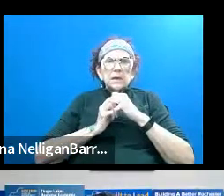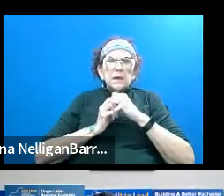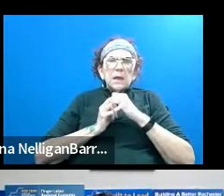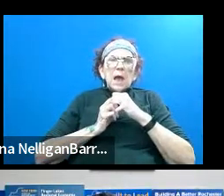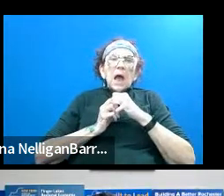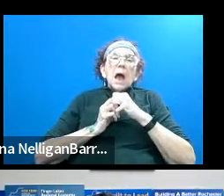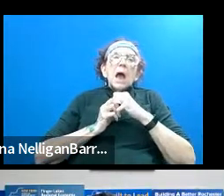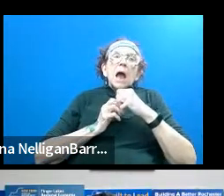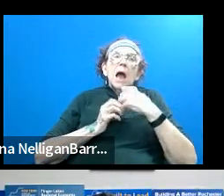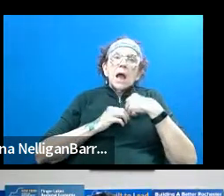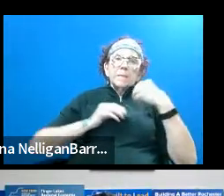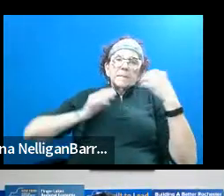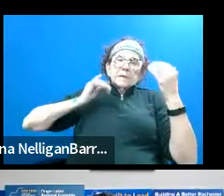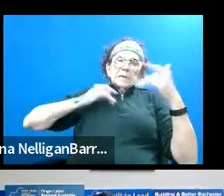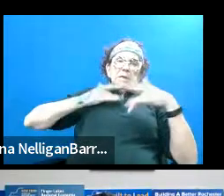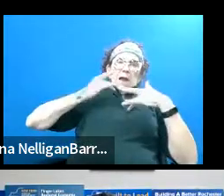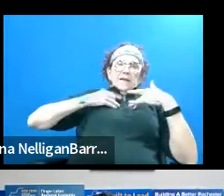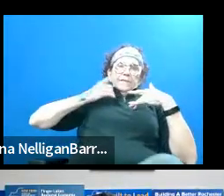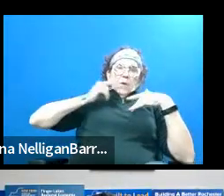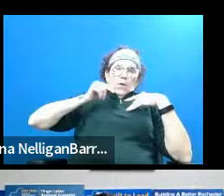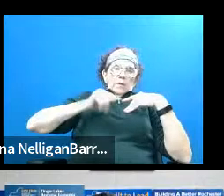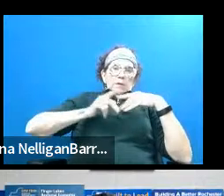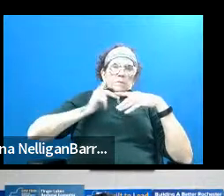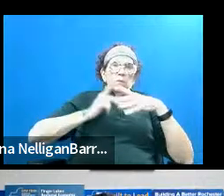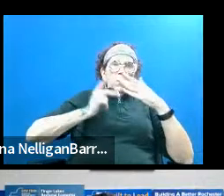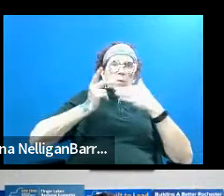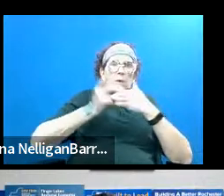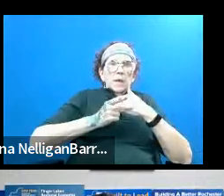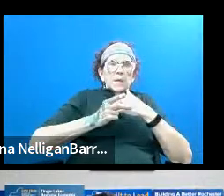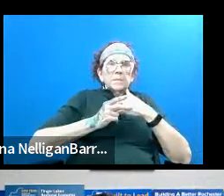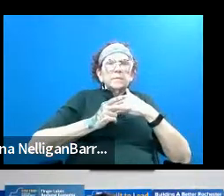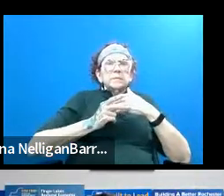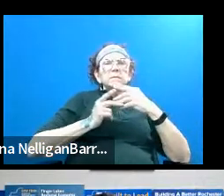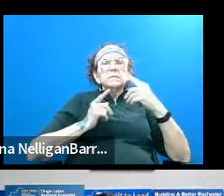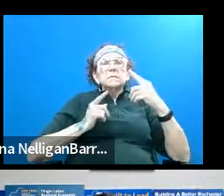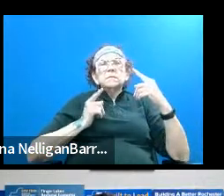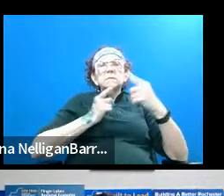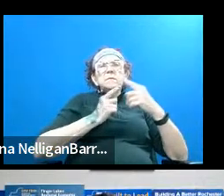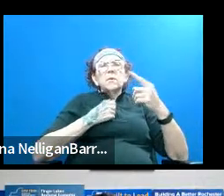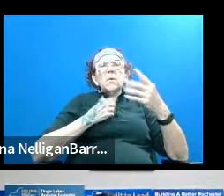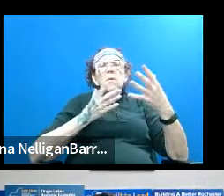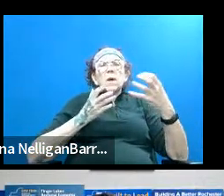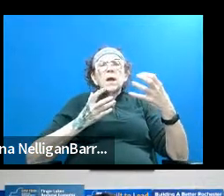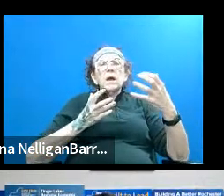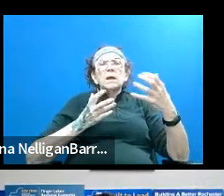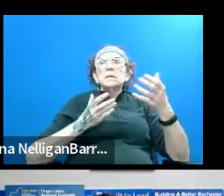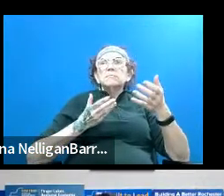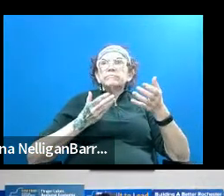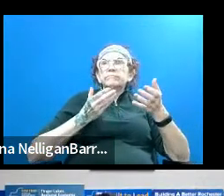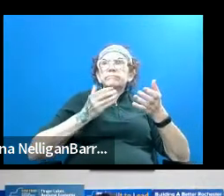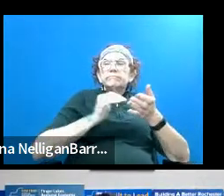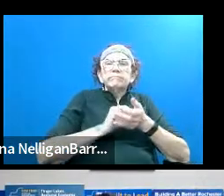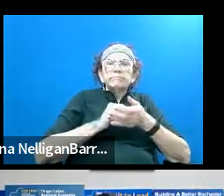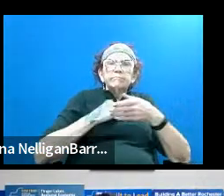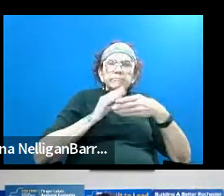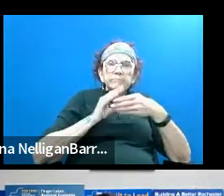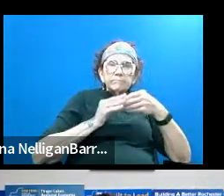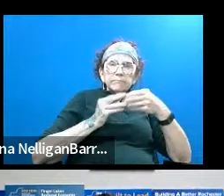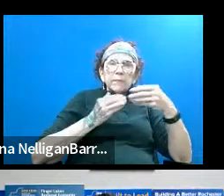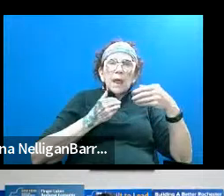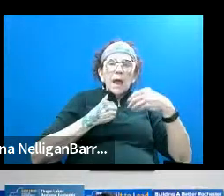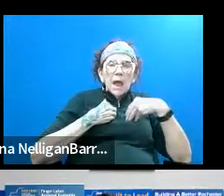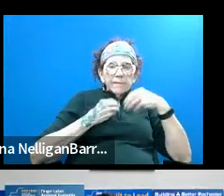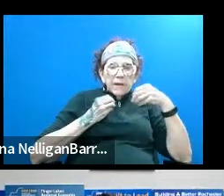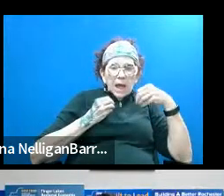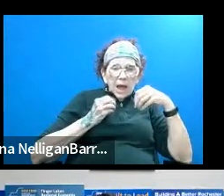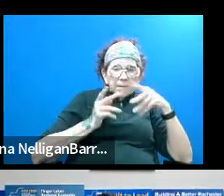point that I would reiterate, I think this funding gives this concept an opportunity to start